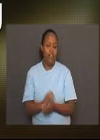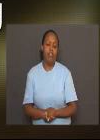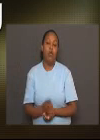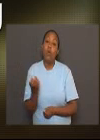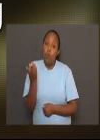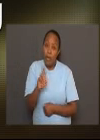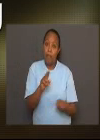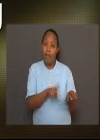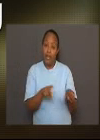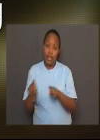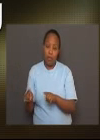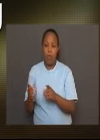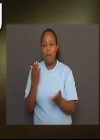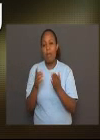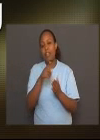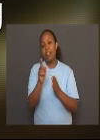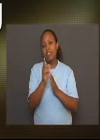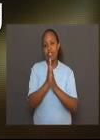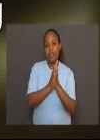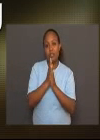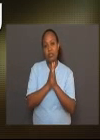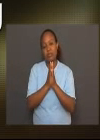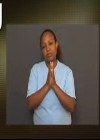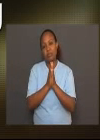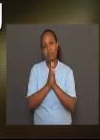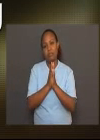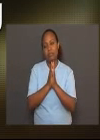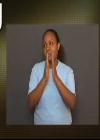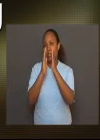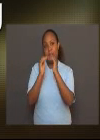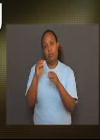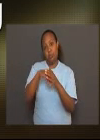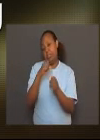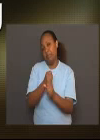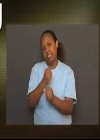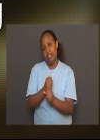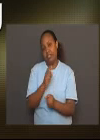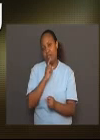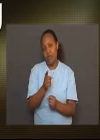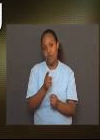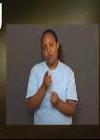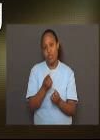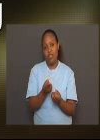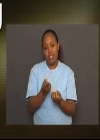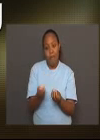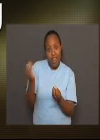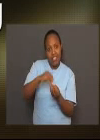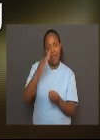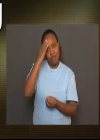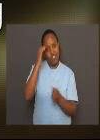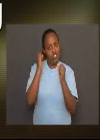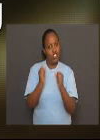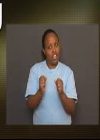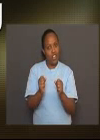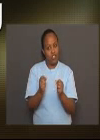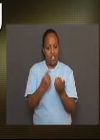Or you might be interested in how something works, so you could learn more about it by